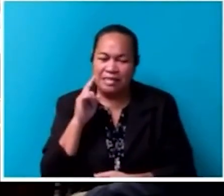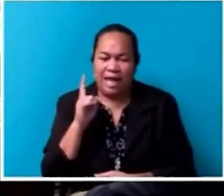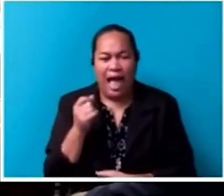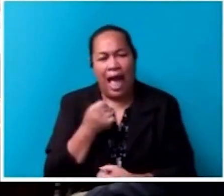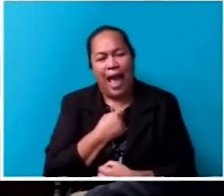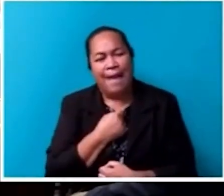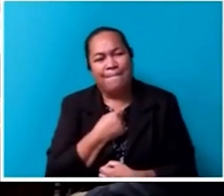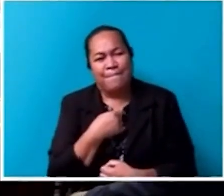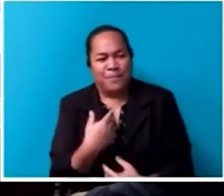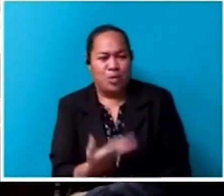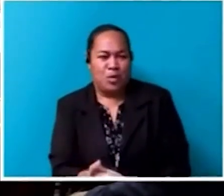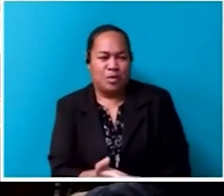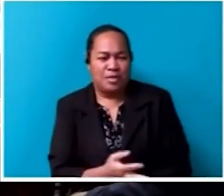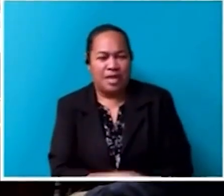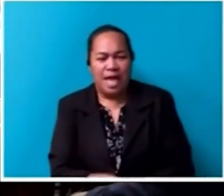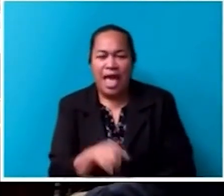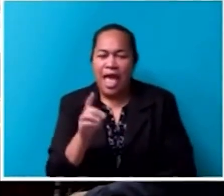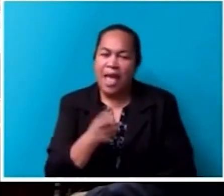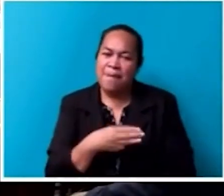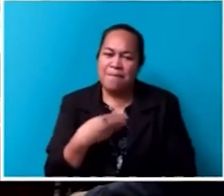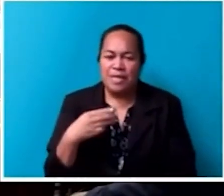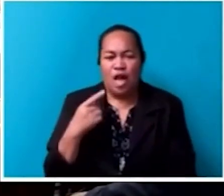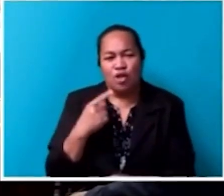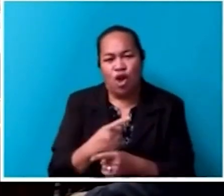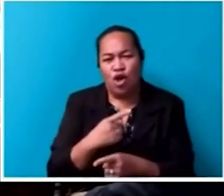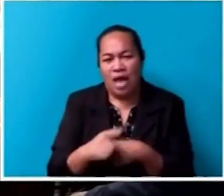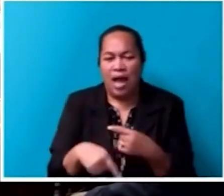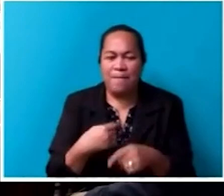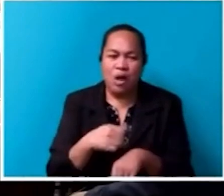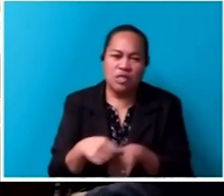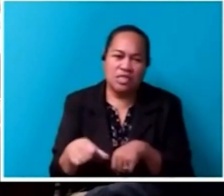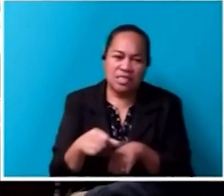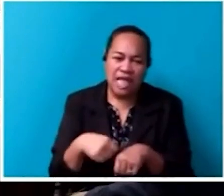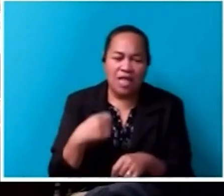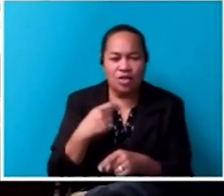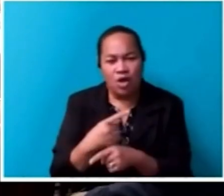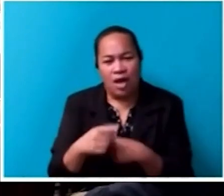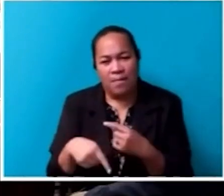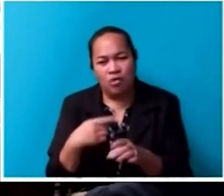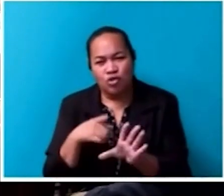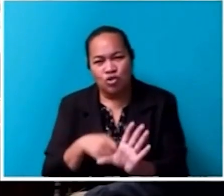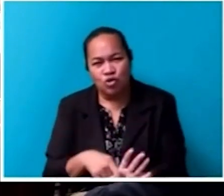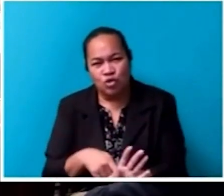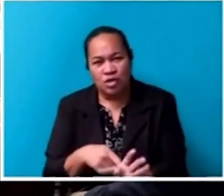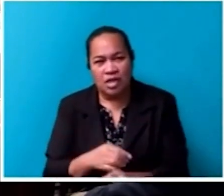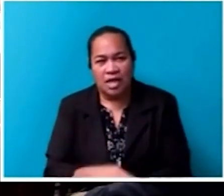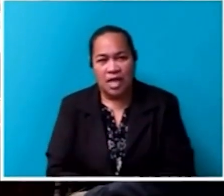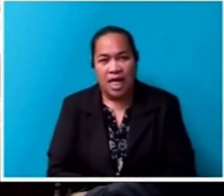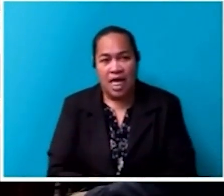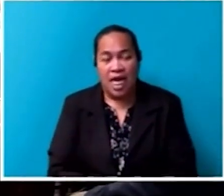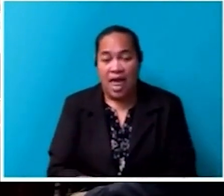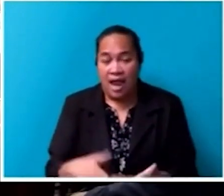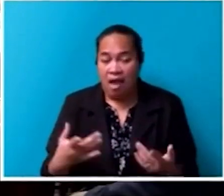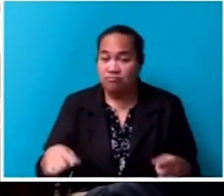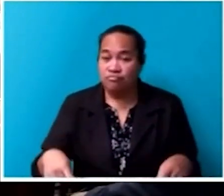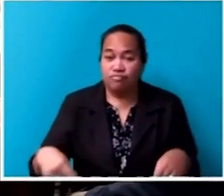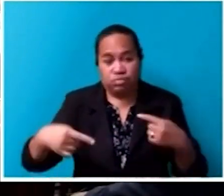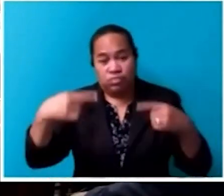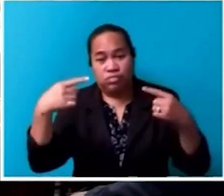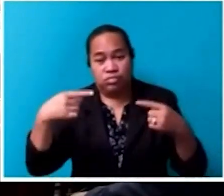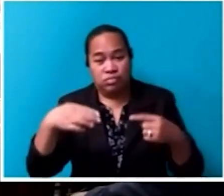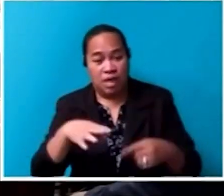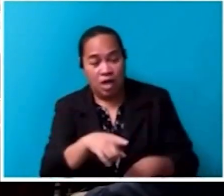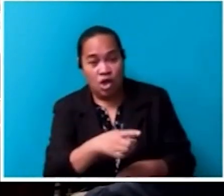amusing as the minister was talking about Easter and talking about youth, and then to have a go at a youth member of this parliament